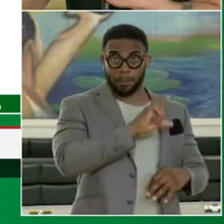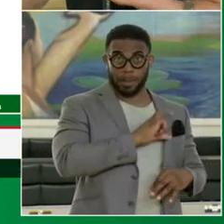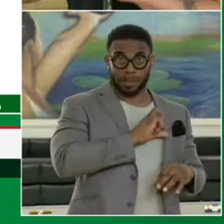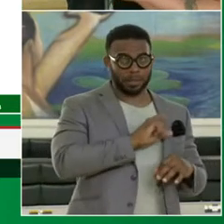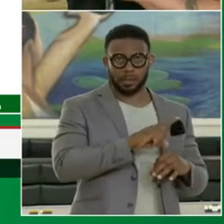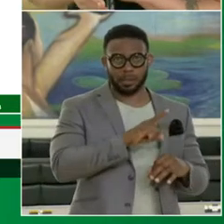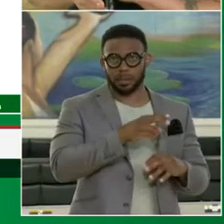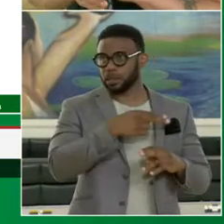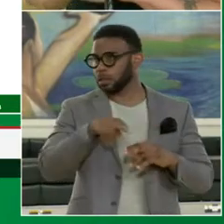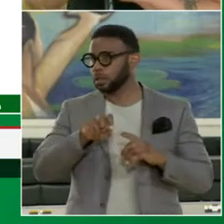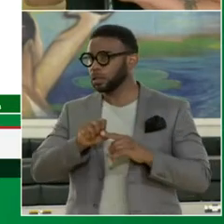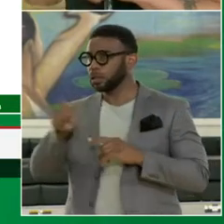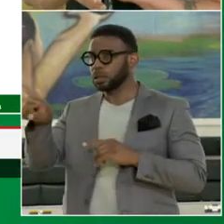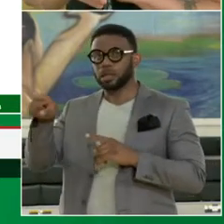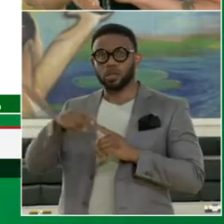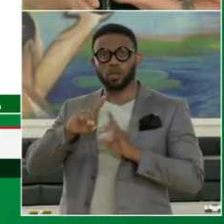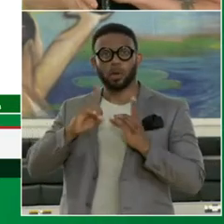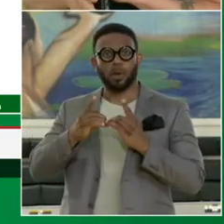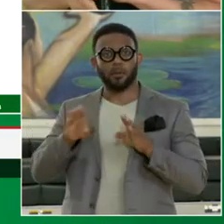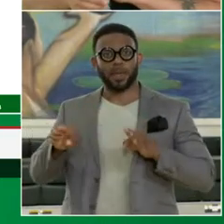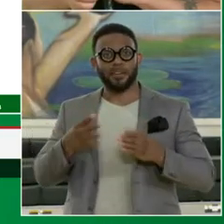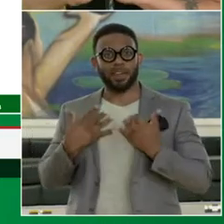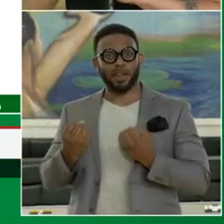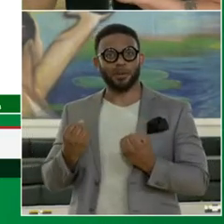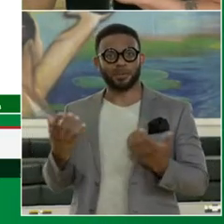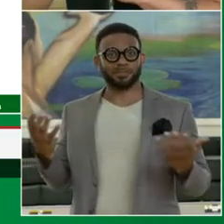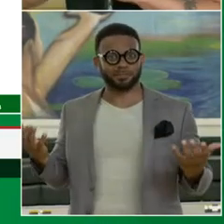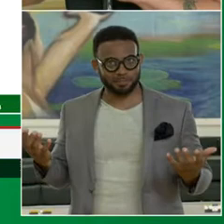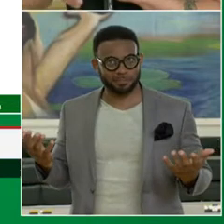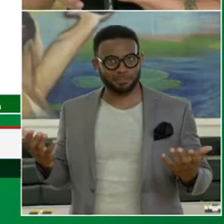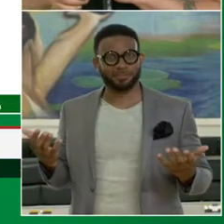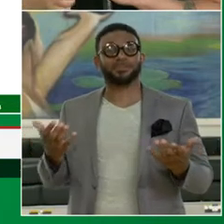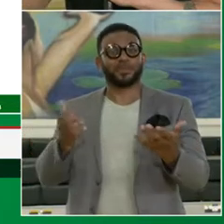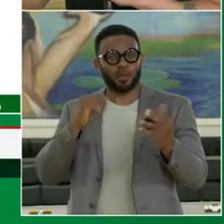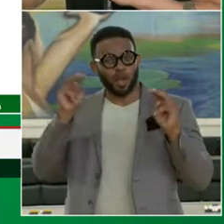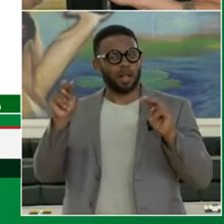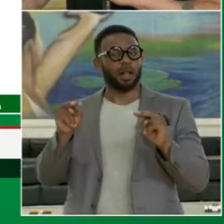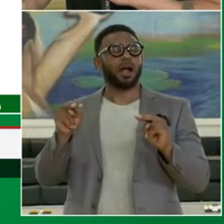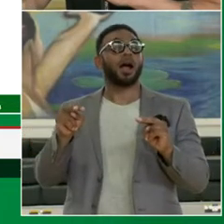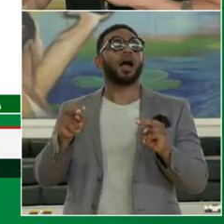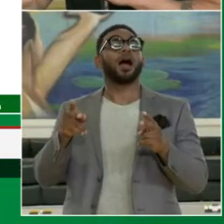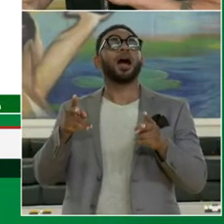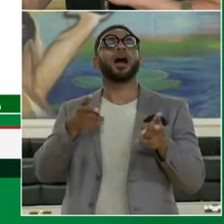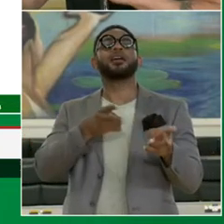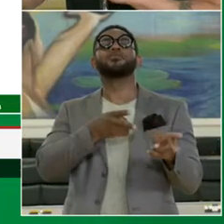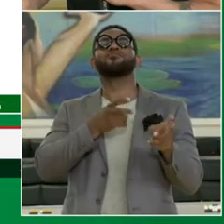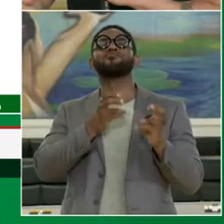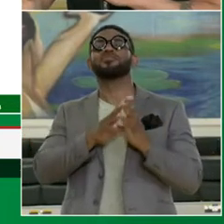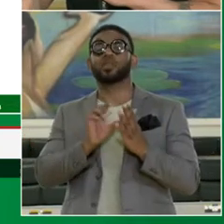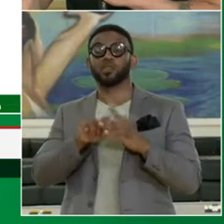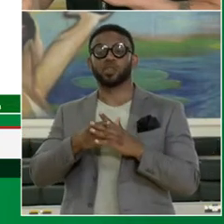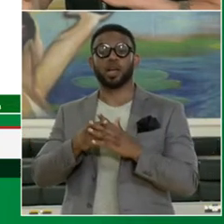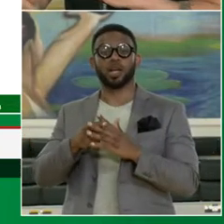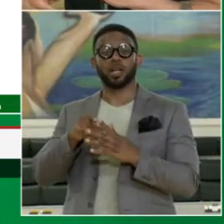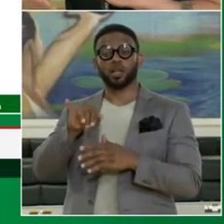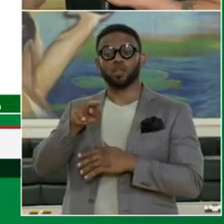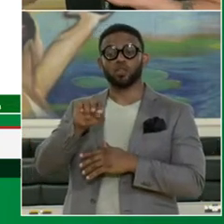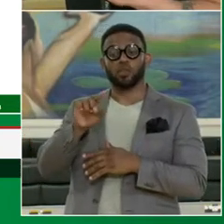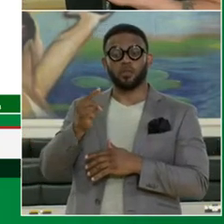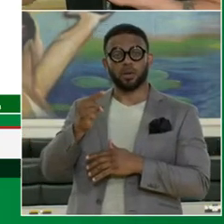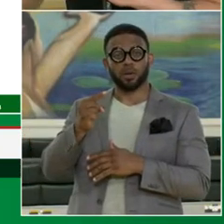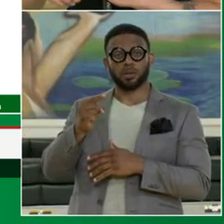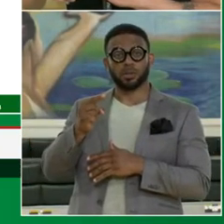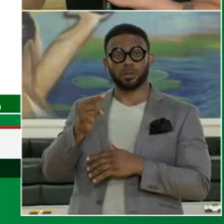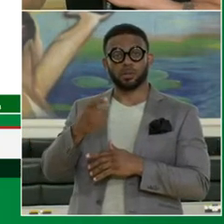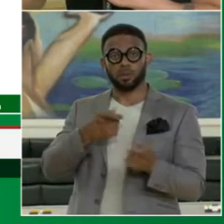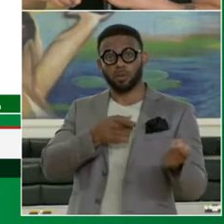dispatch, they dispatch out the Department of Behavioral Health. Mm-hmm. So we looked at that. We started on June 1st of doing a pilot in that. So we